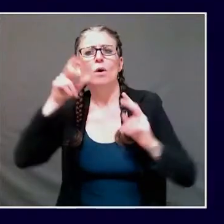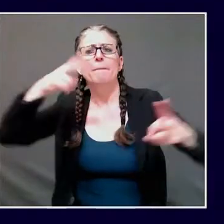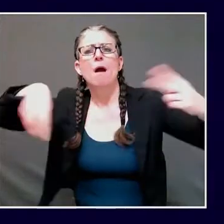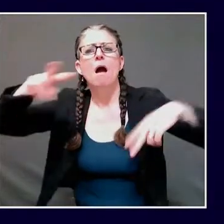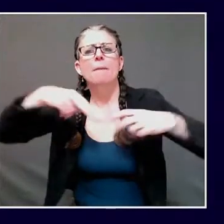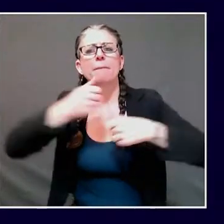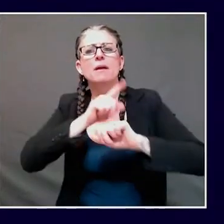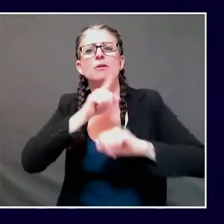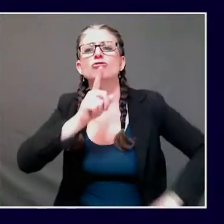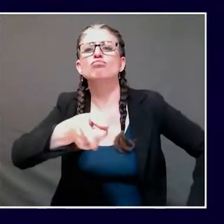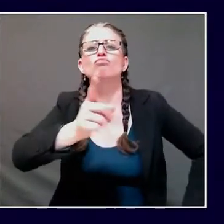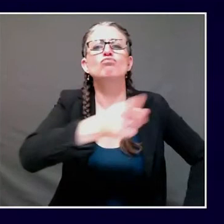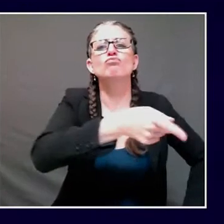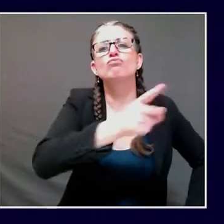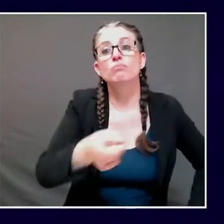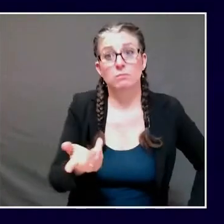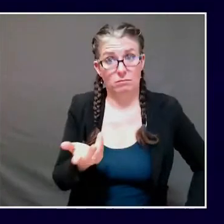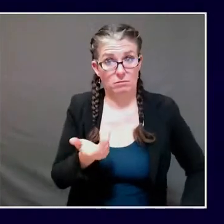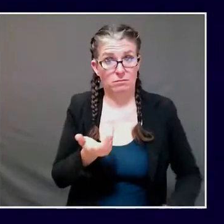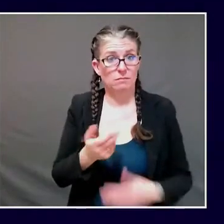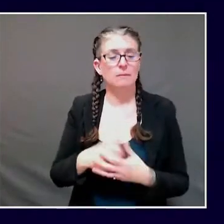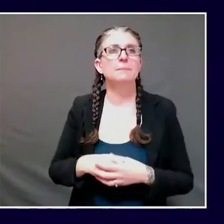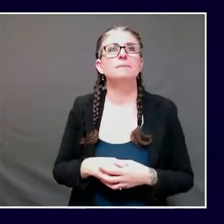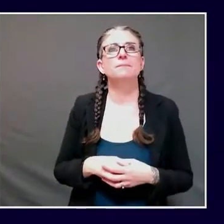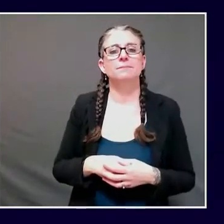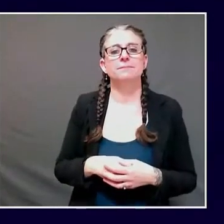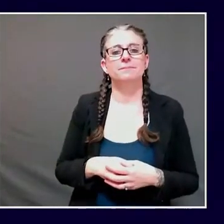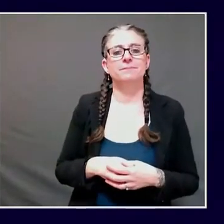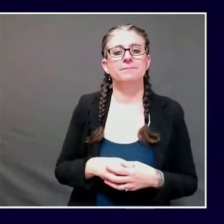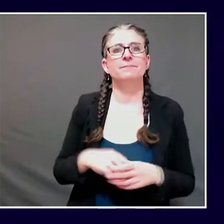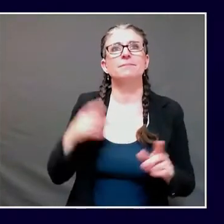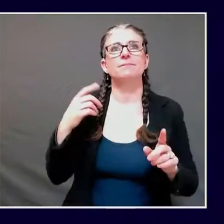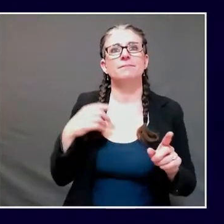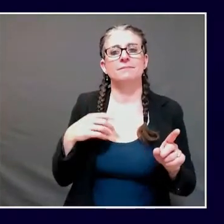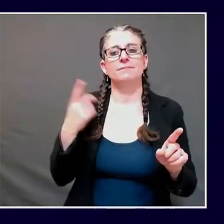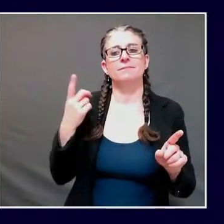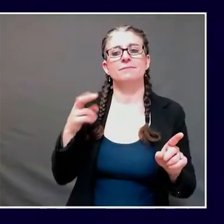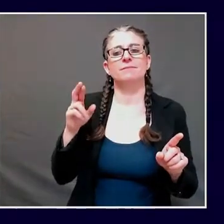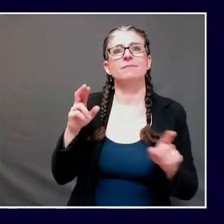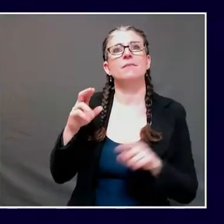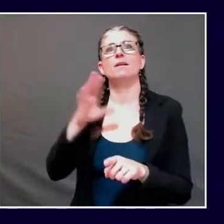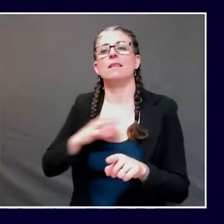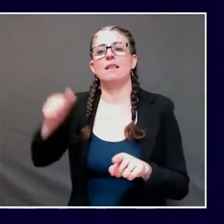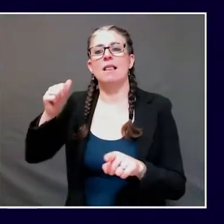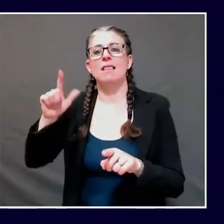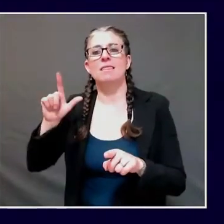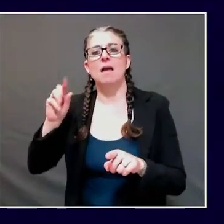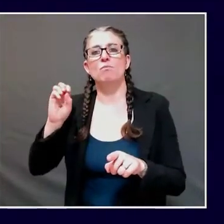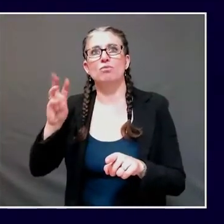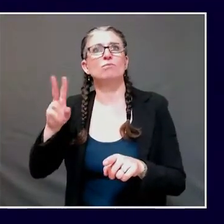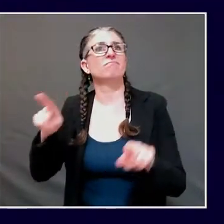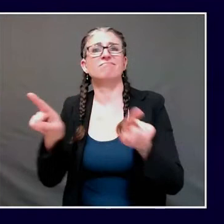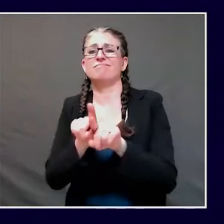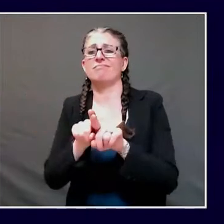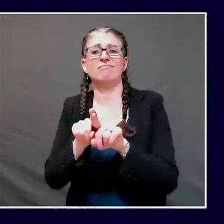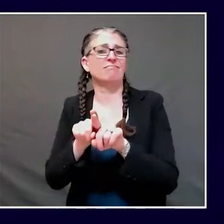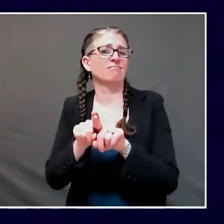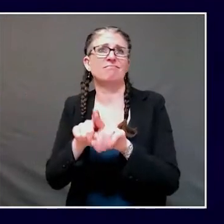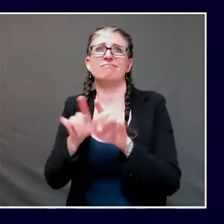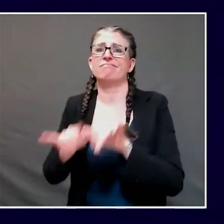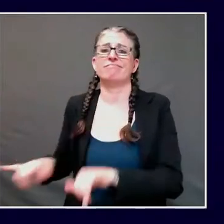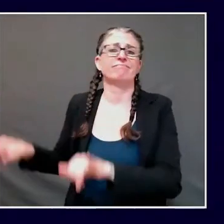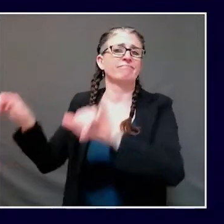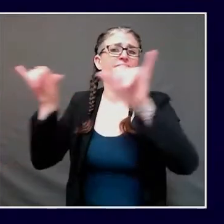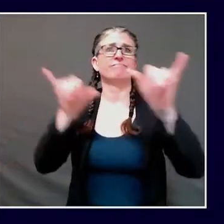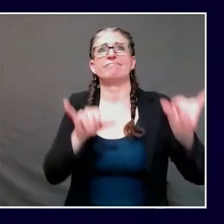So like other establishments, there's a requirement that you post on the door what our